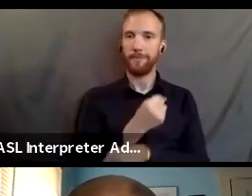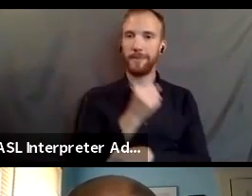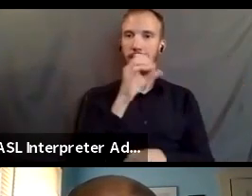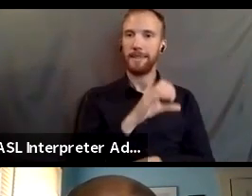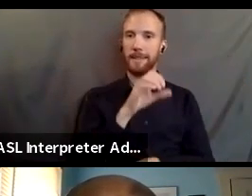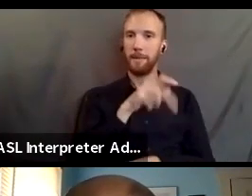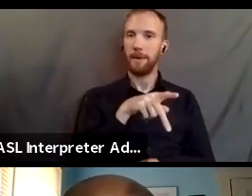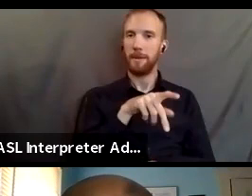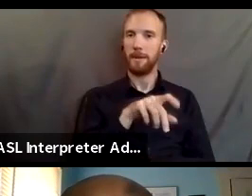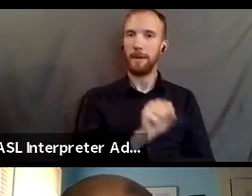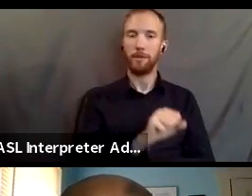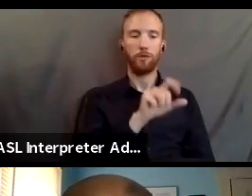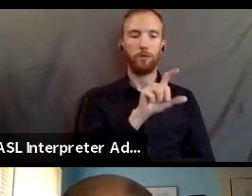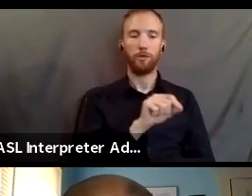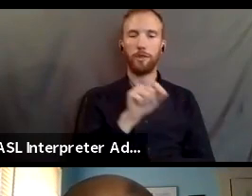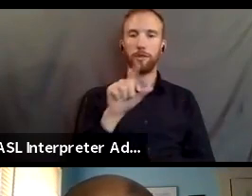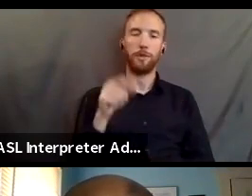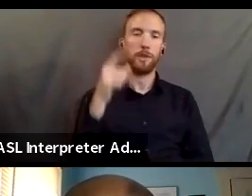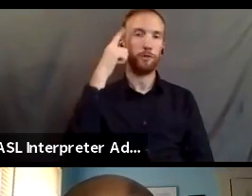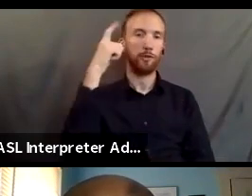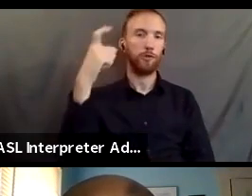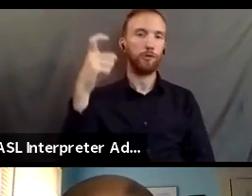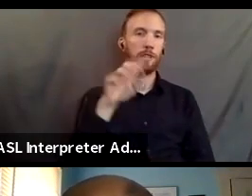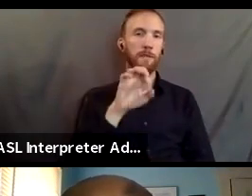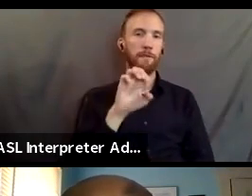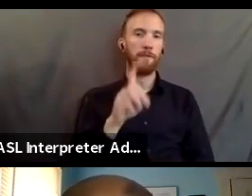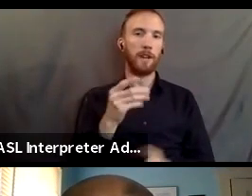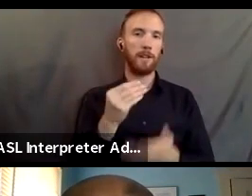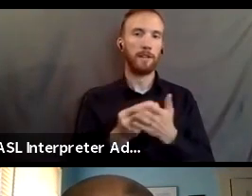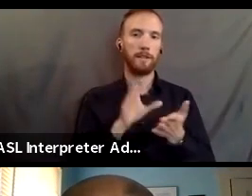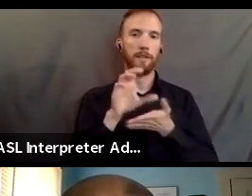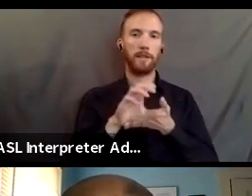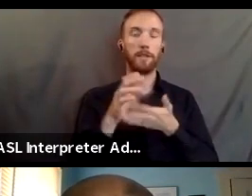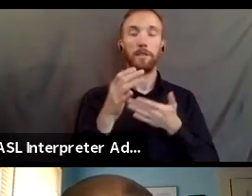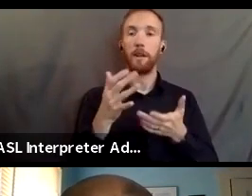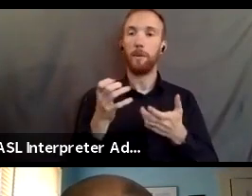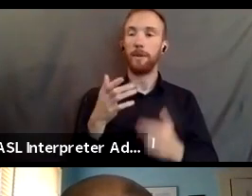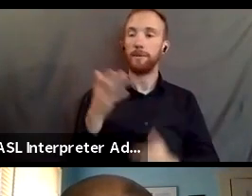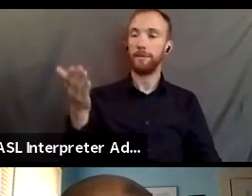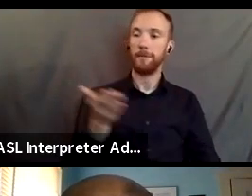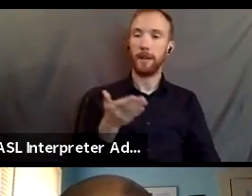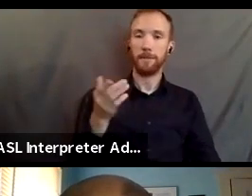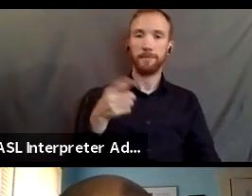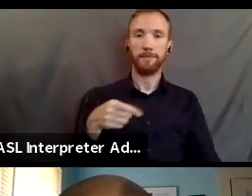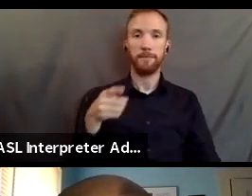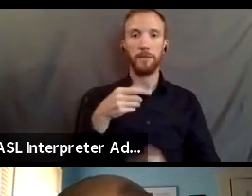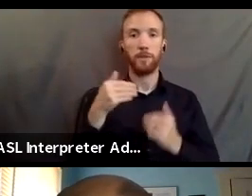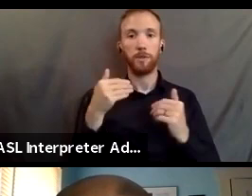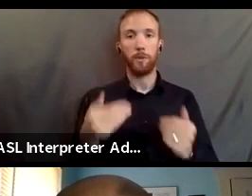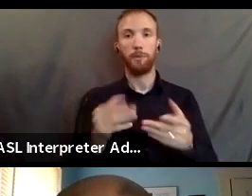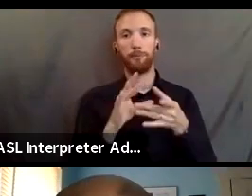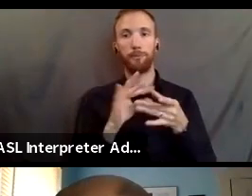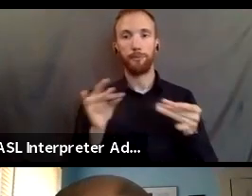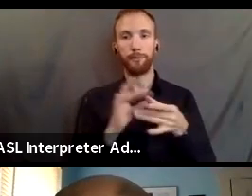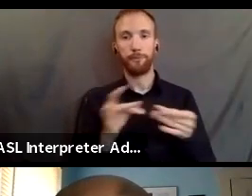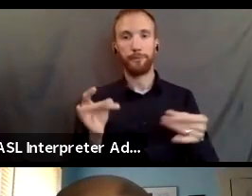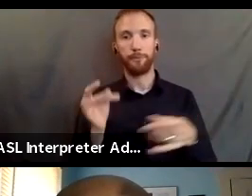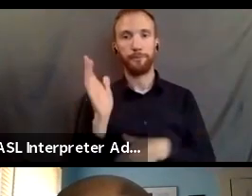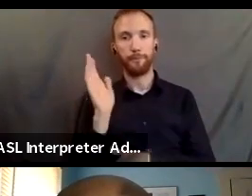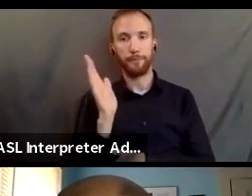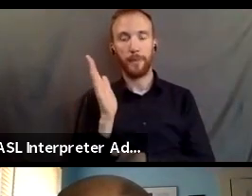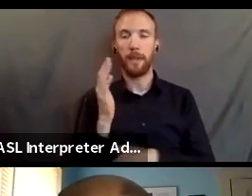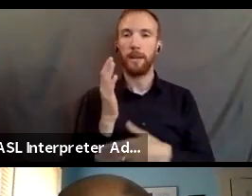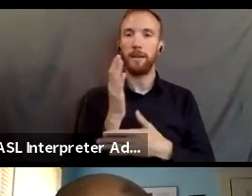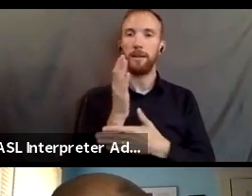dream fund scholarship so at this point i would like to invite some of our scholars to say a few remarks some of them i know we have them